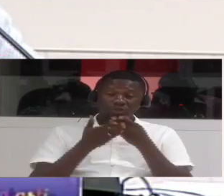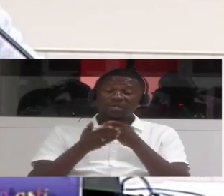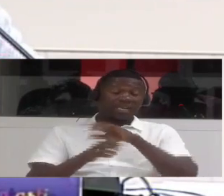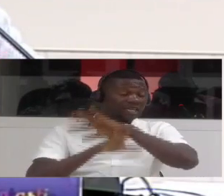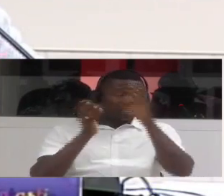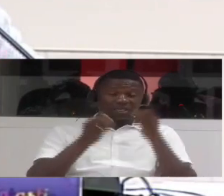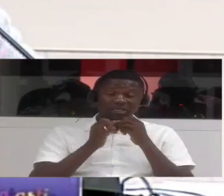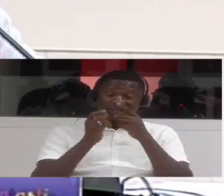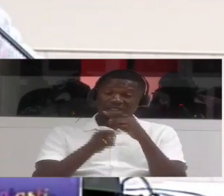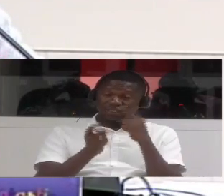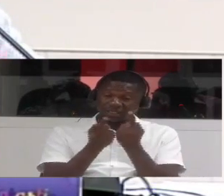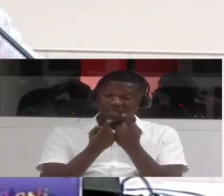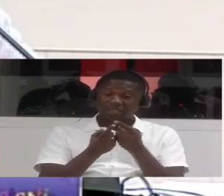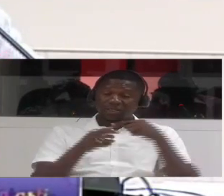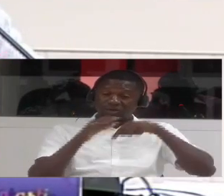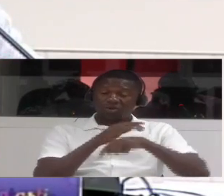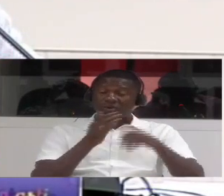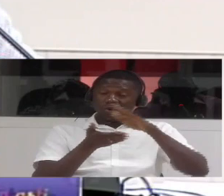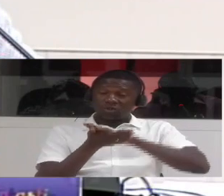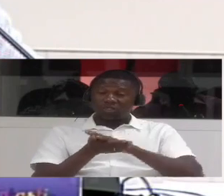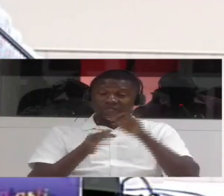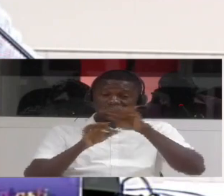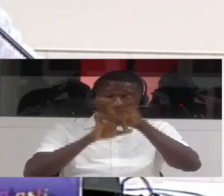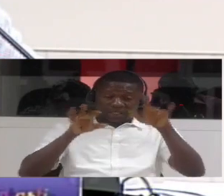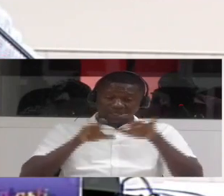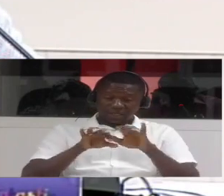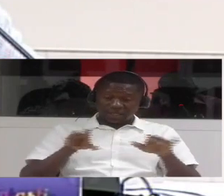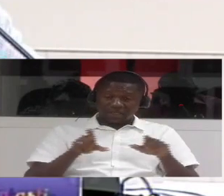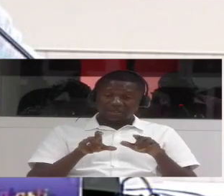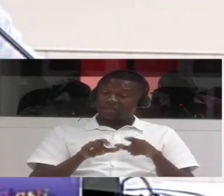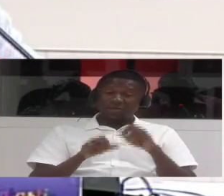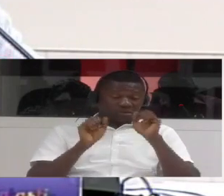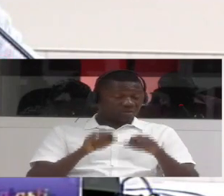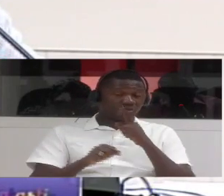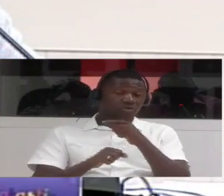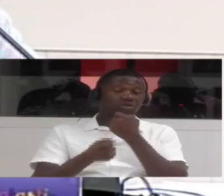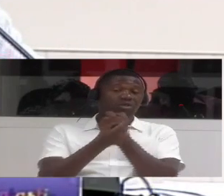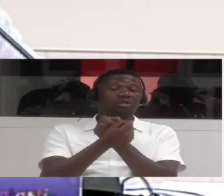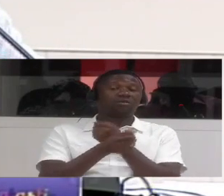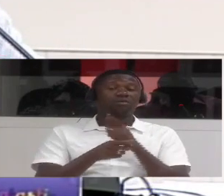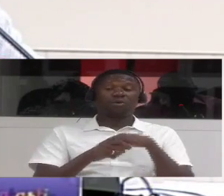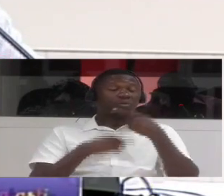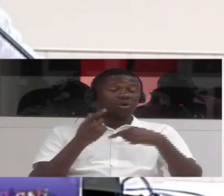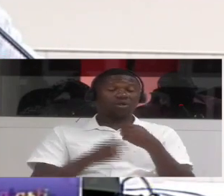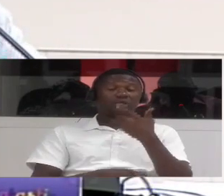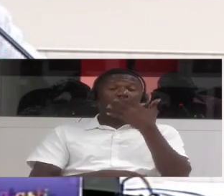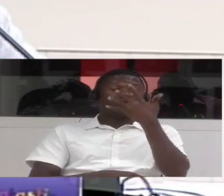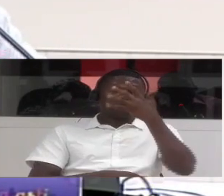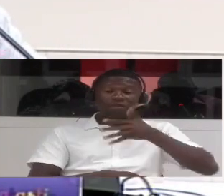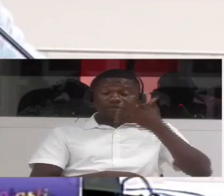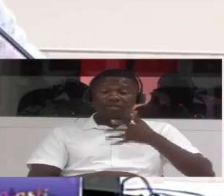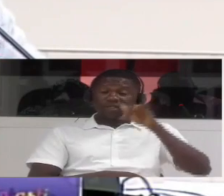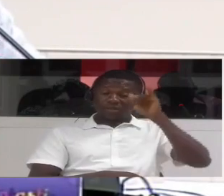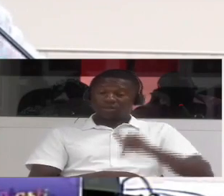internet which is false, then you go to jail for either a term of 15 years or you pay